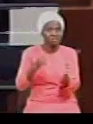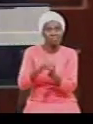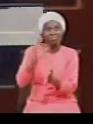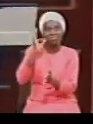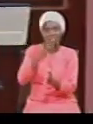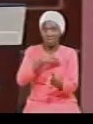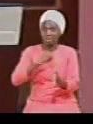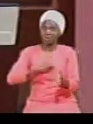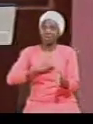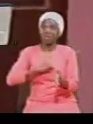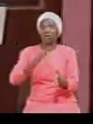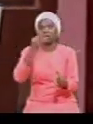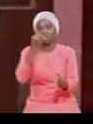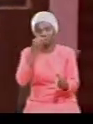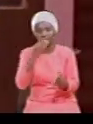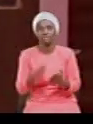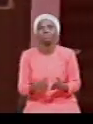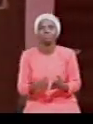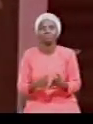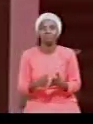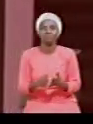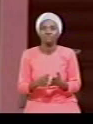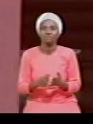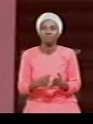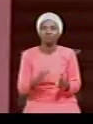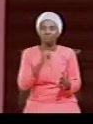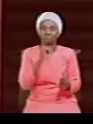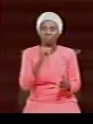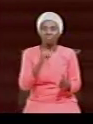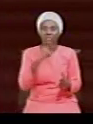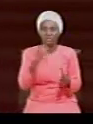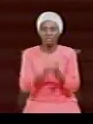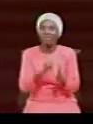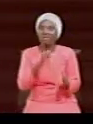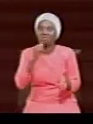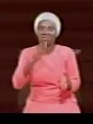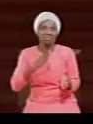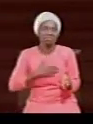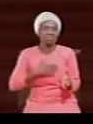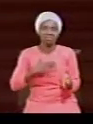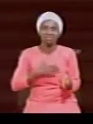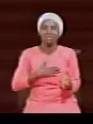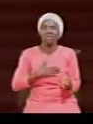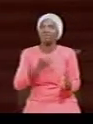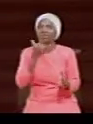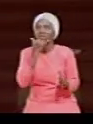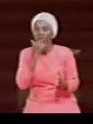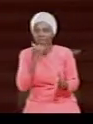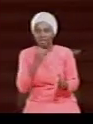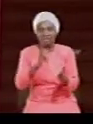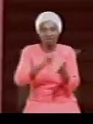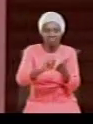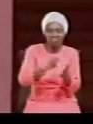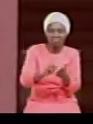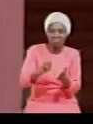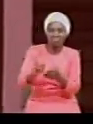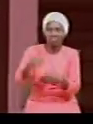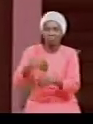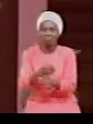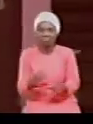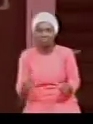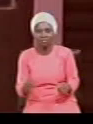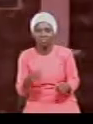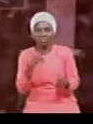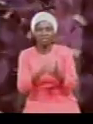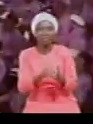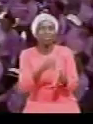I ate. Indirectly, it's not my fault. Excuse making. Eve, what happened? What have